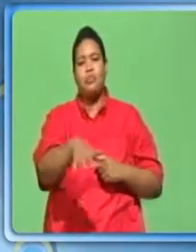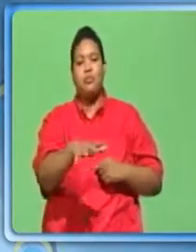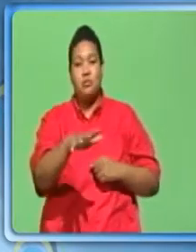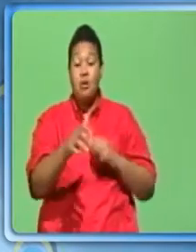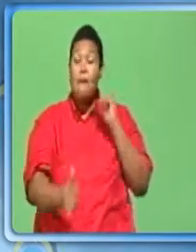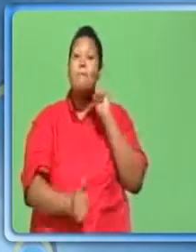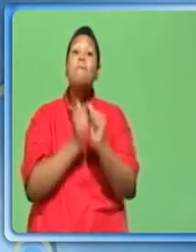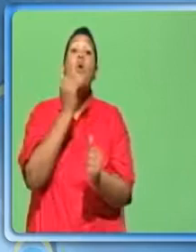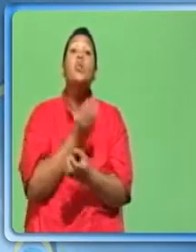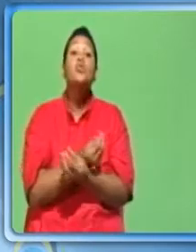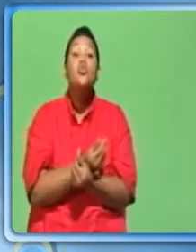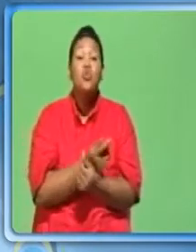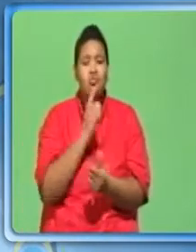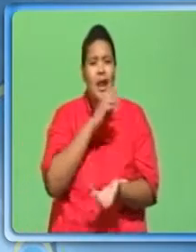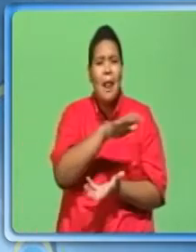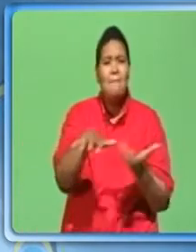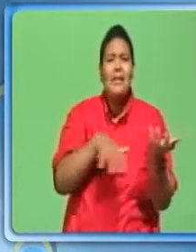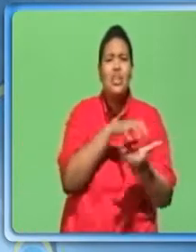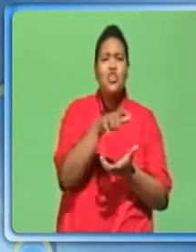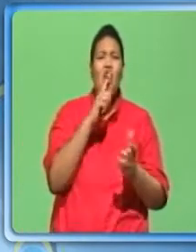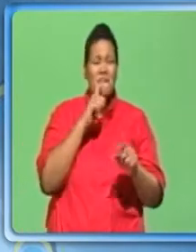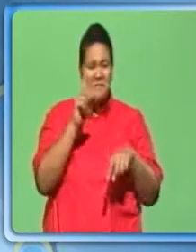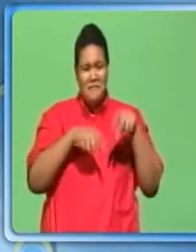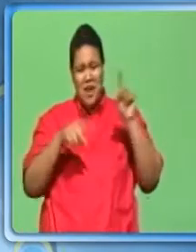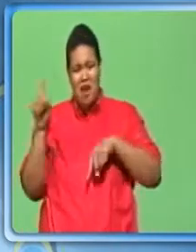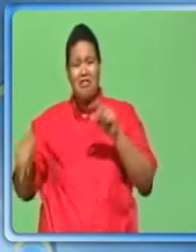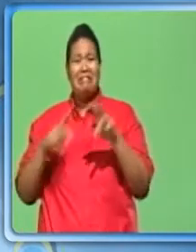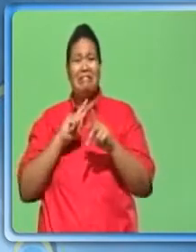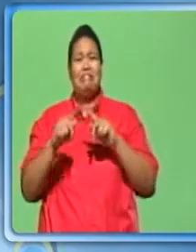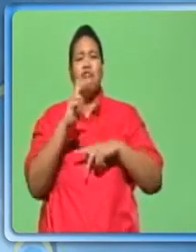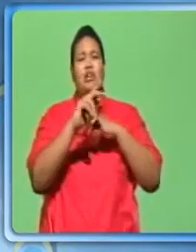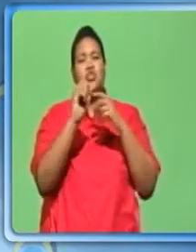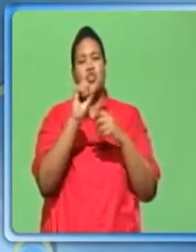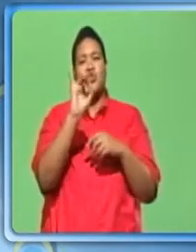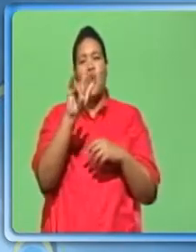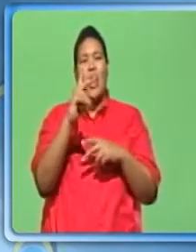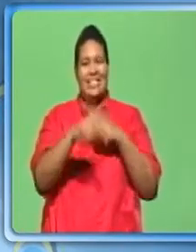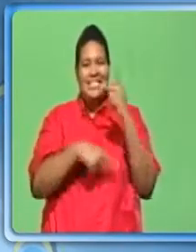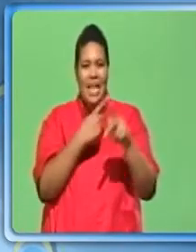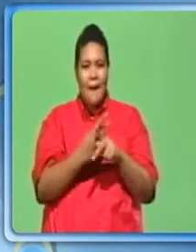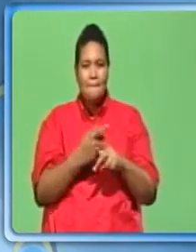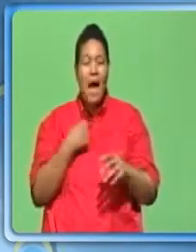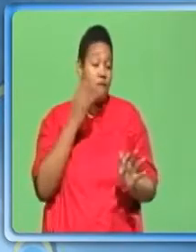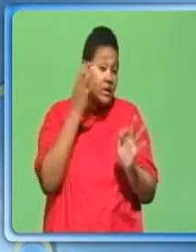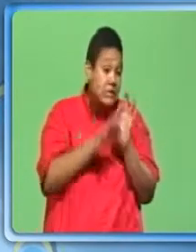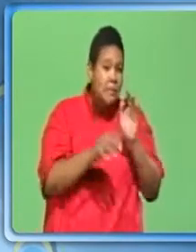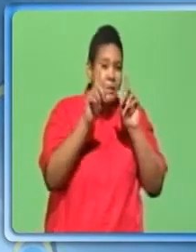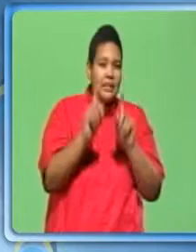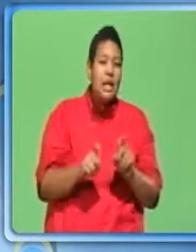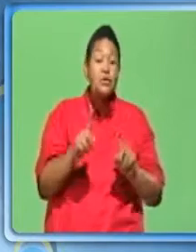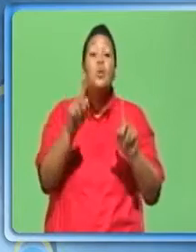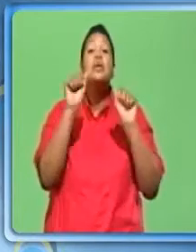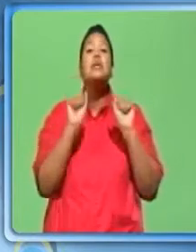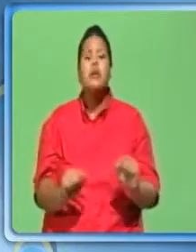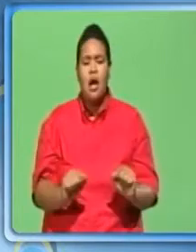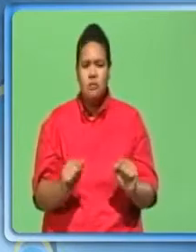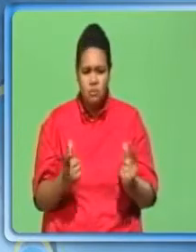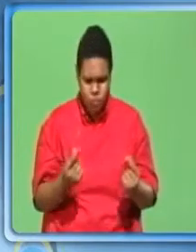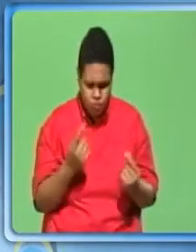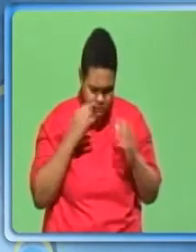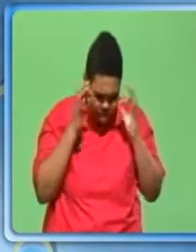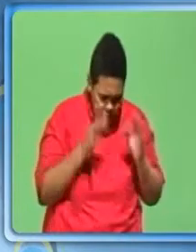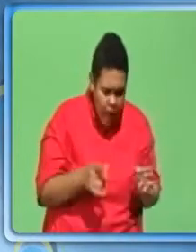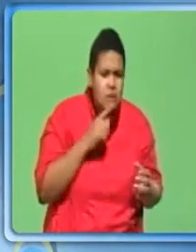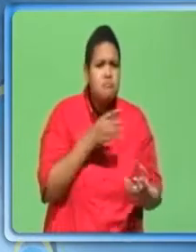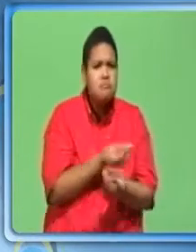Most soils are a mixture of the various soil types. There is a simple test one can do to determine if the